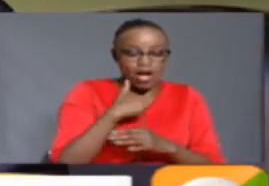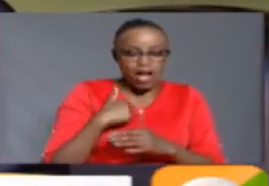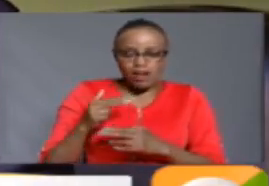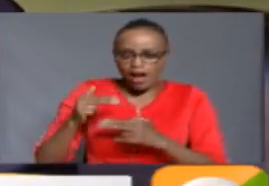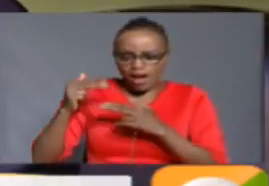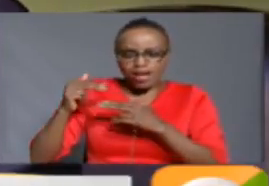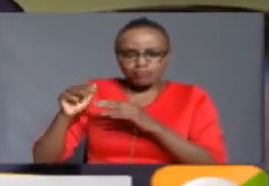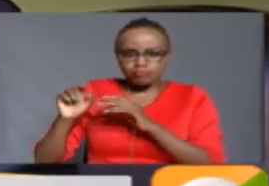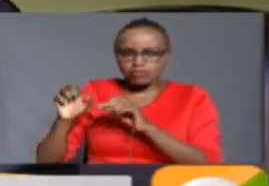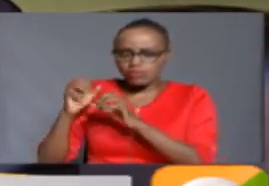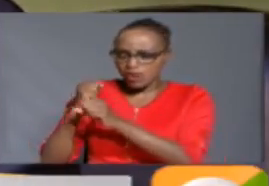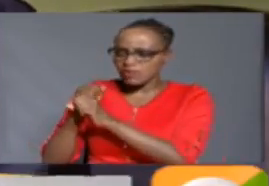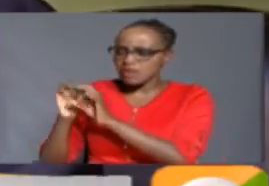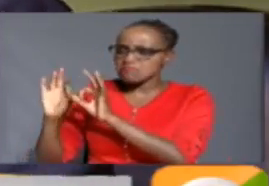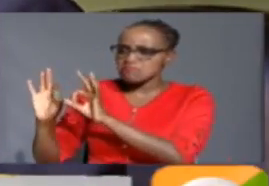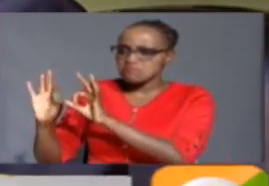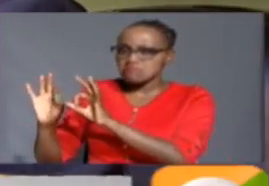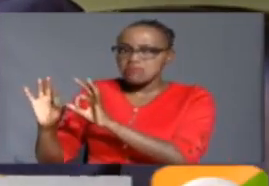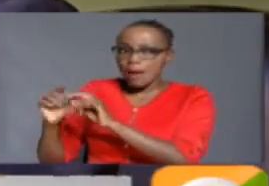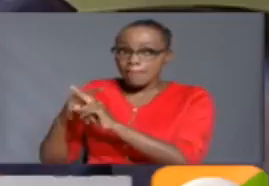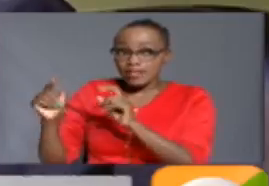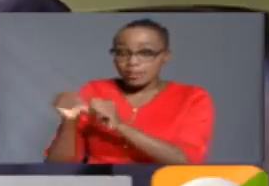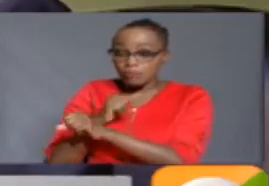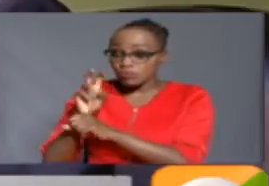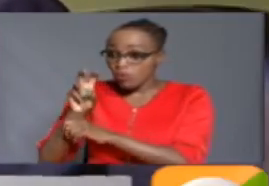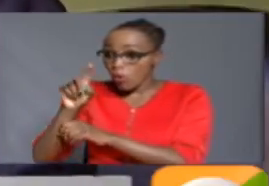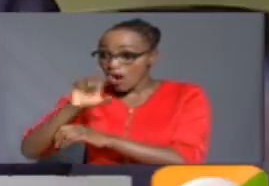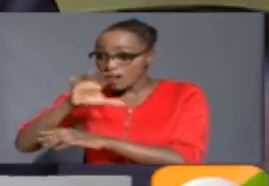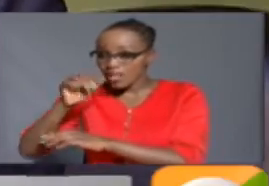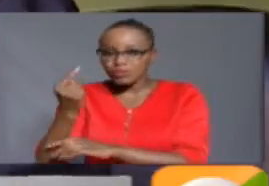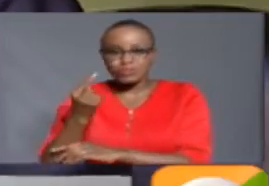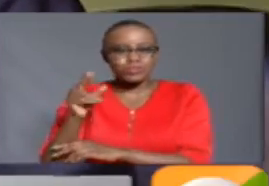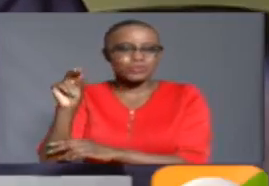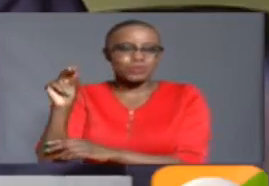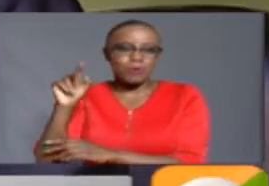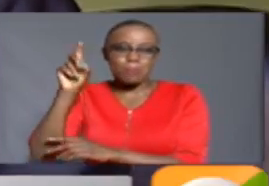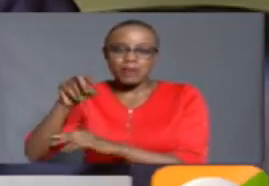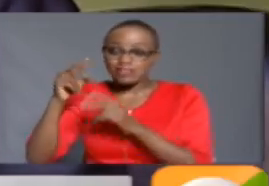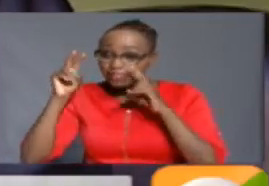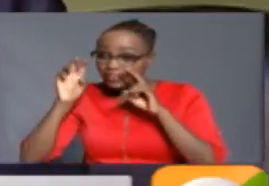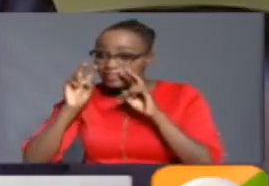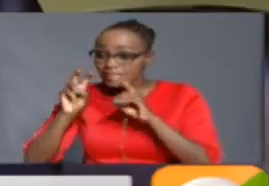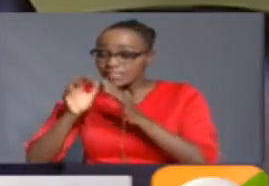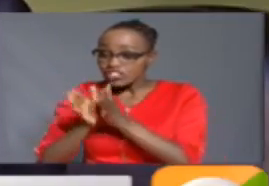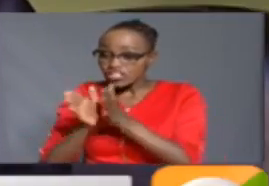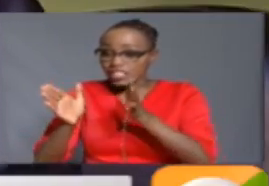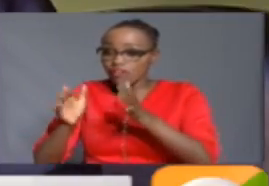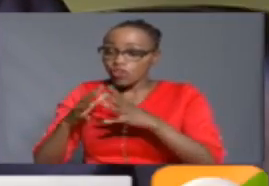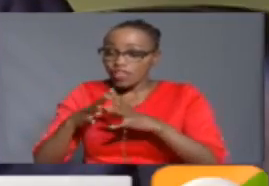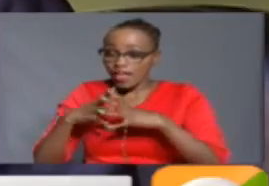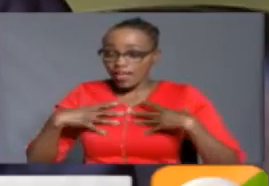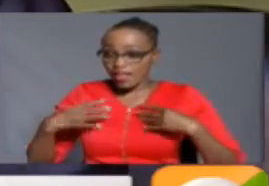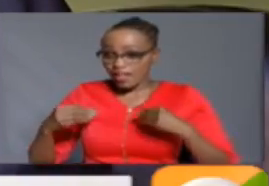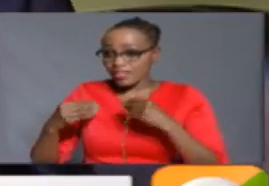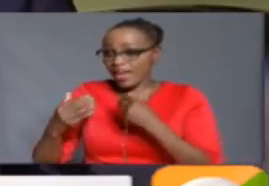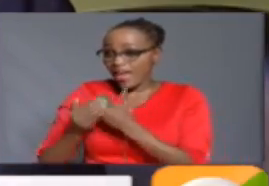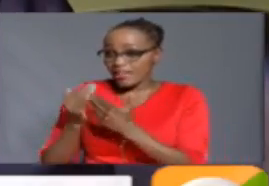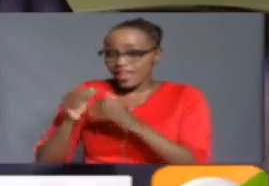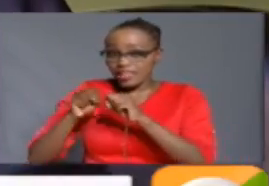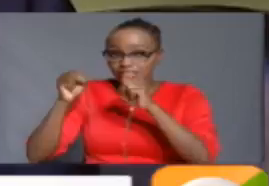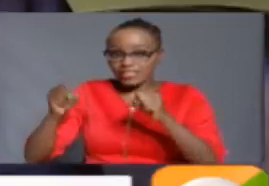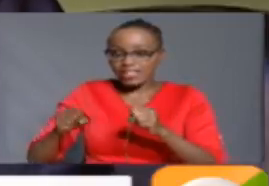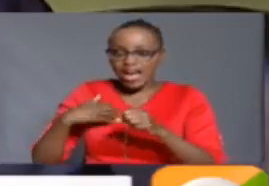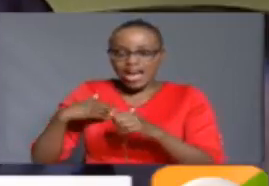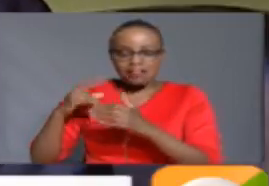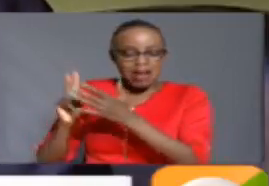esteem, he has done better. But we cannot look at one county. We have to look at the generality of the performance of healthcare system after devolution. It has